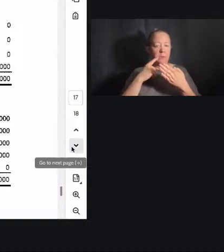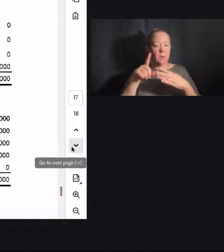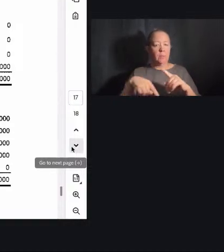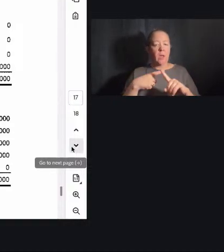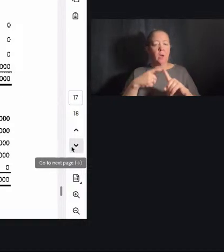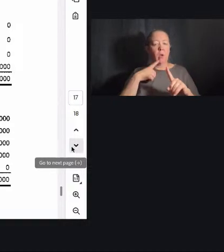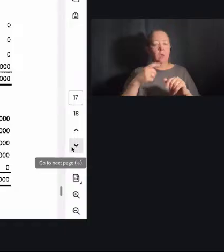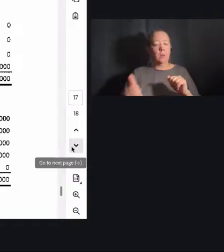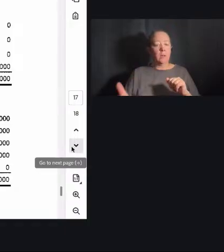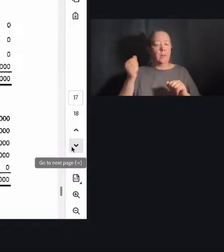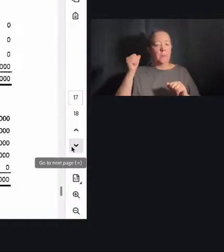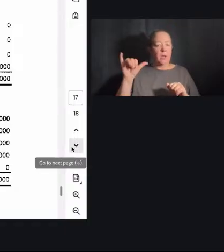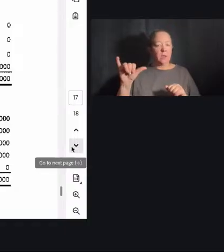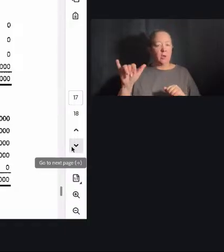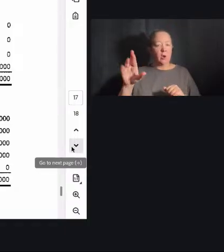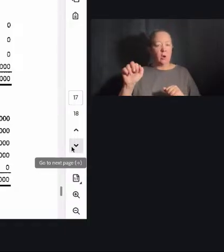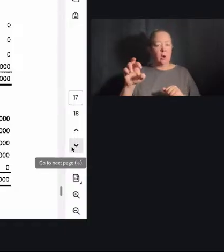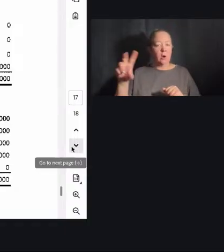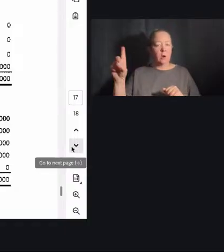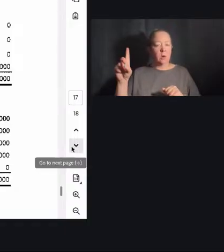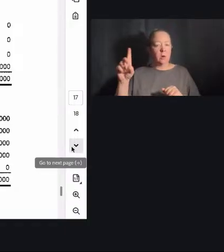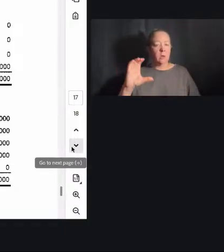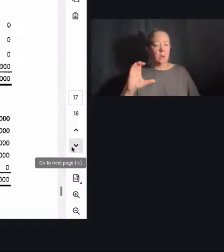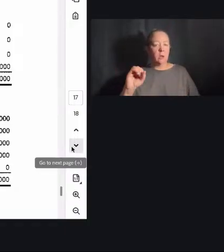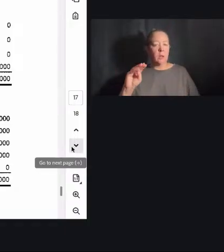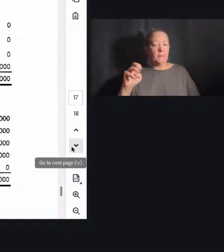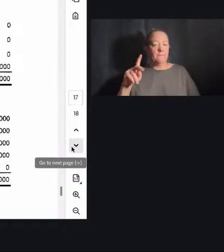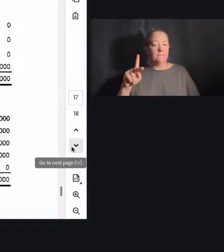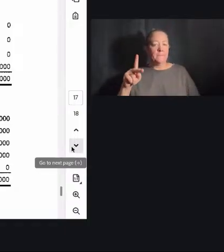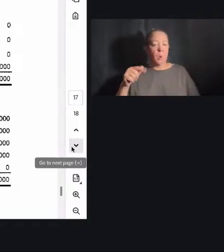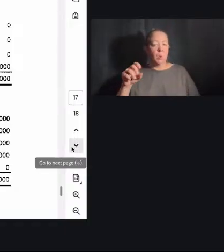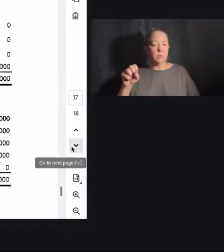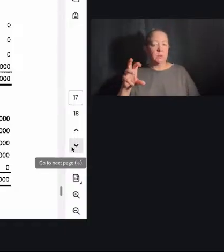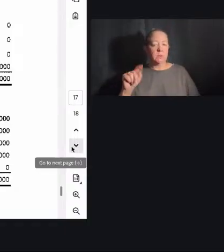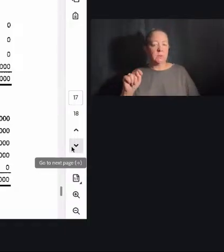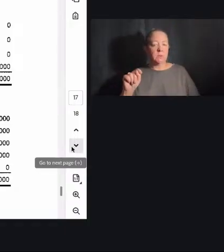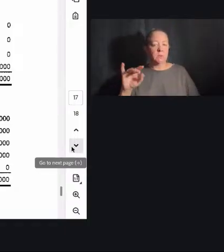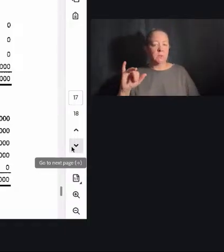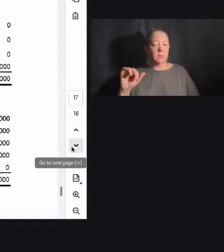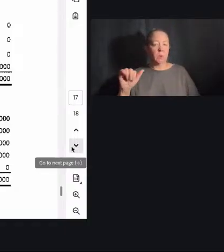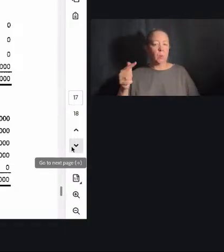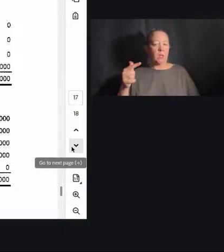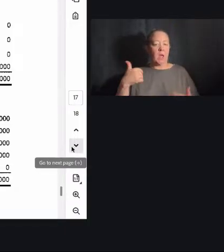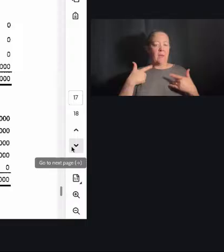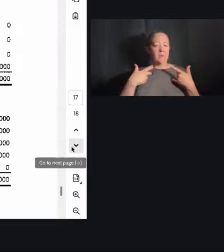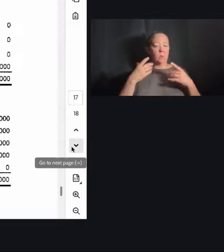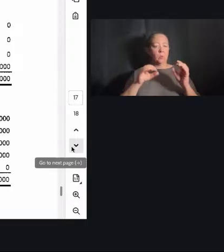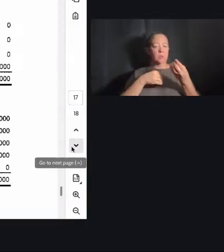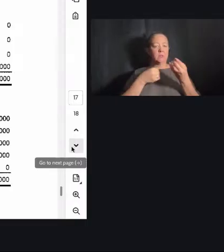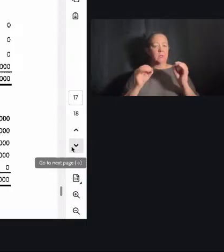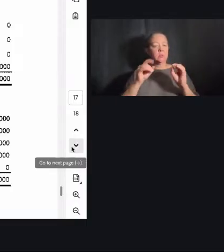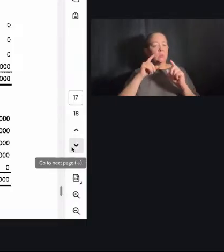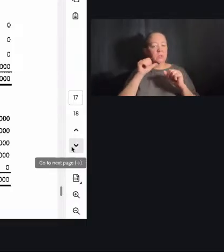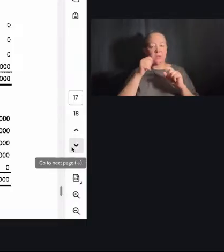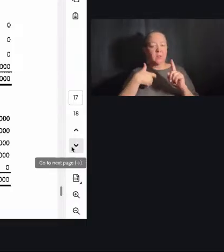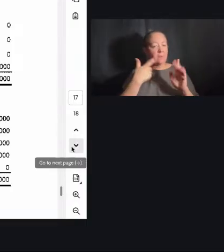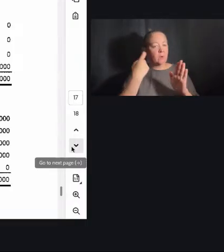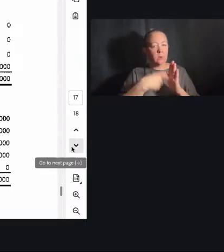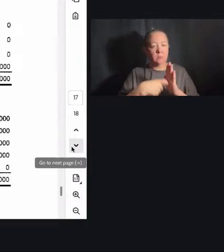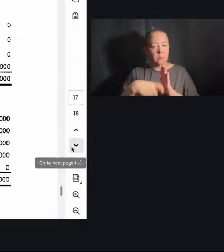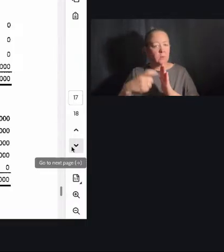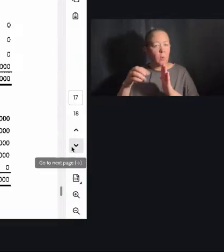that again and revive the backyard composting. And it's something that doesn't have the cost or the impact of the